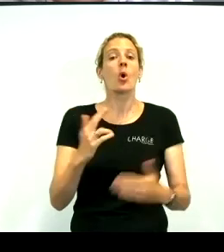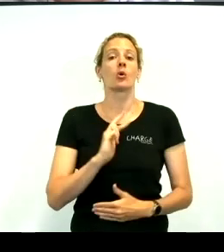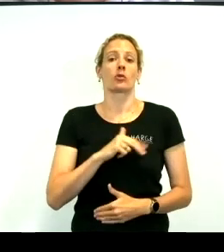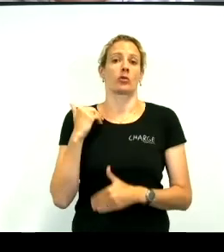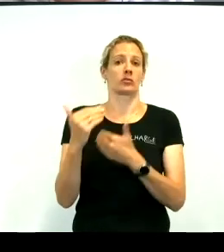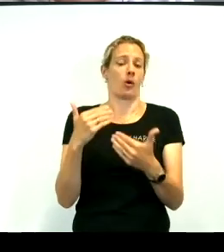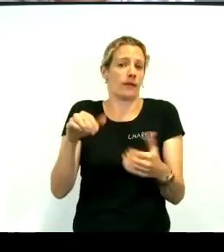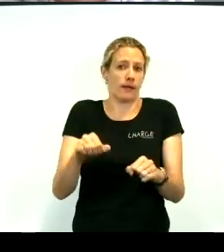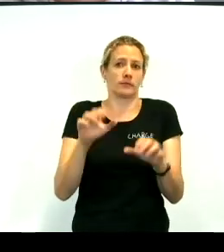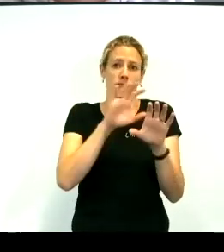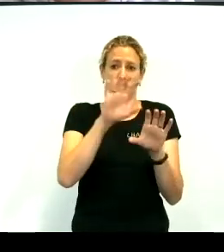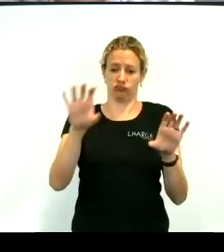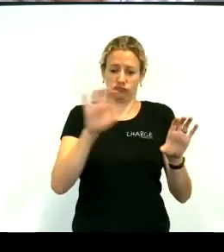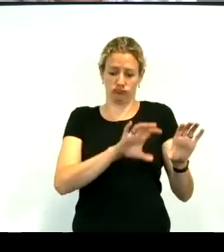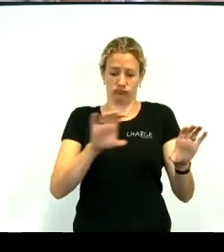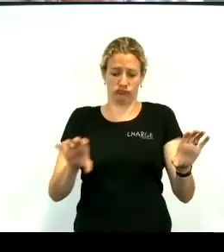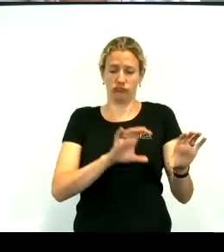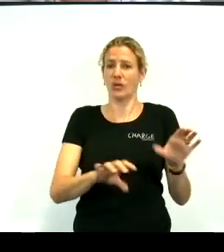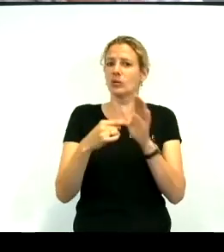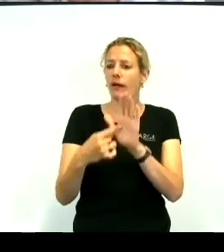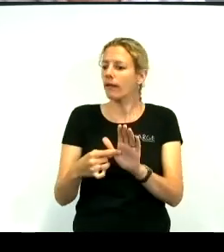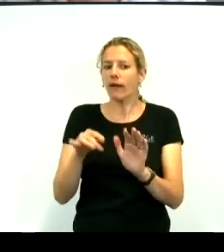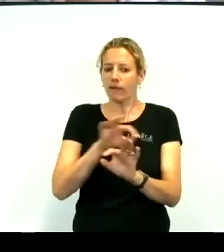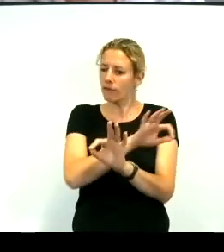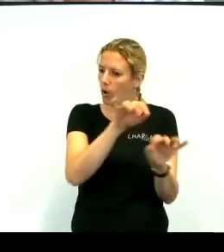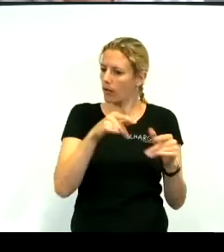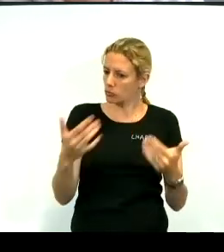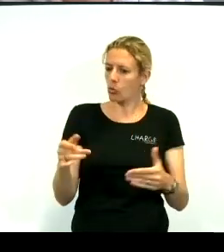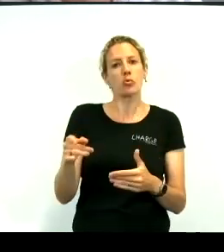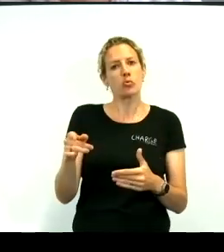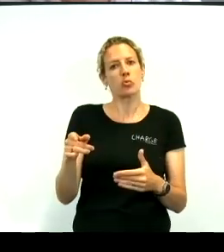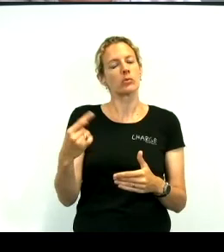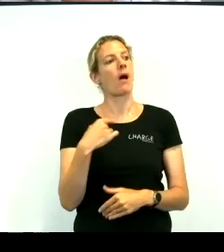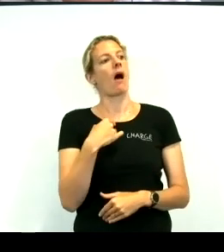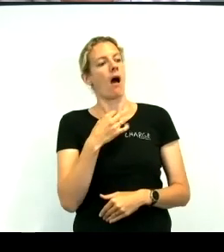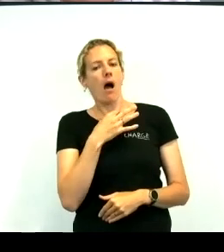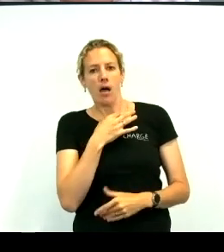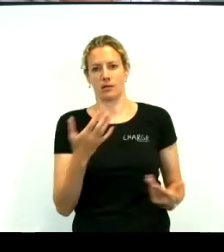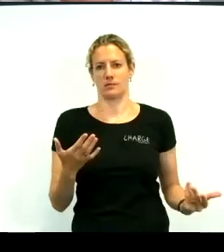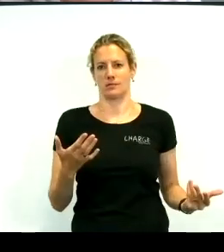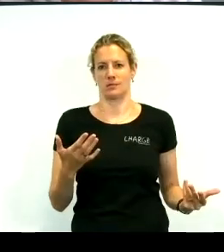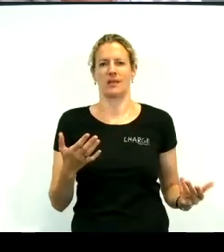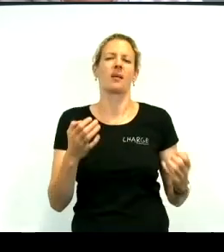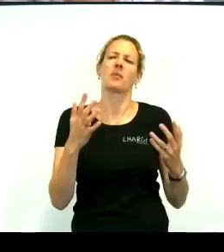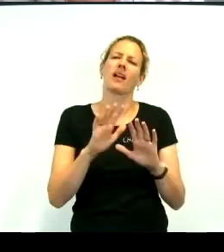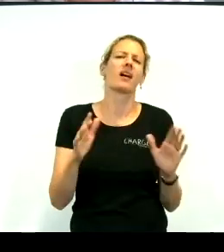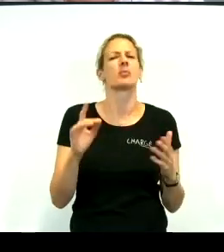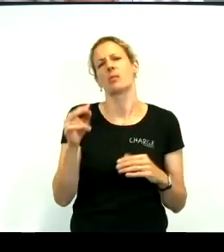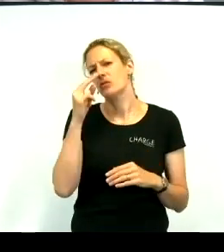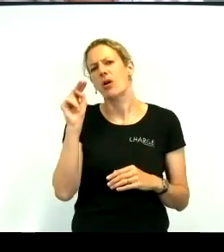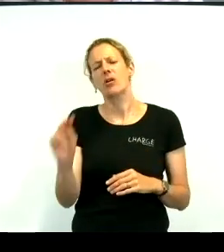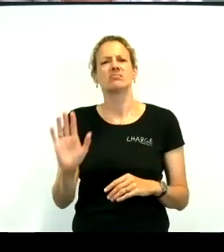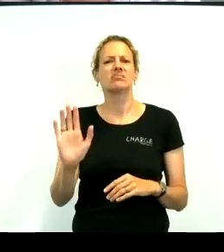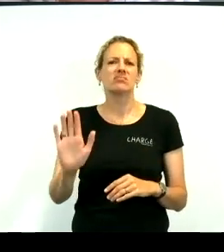you have to be mindful of what else is going on for them and whether they actually have that internal feedback